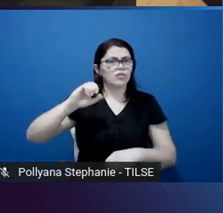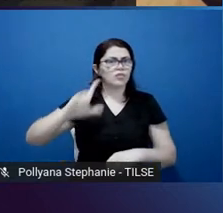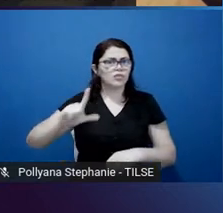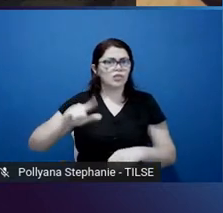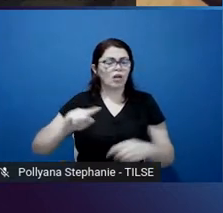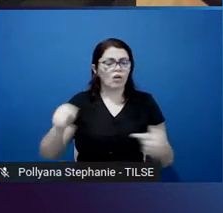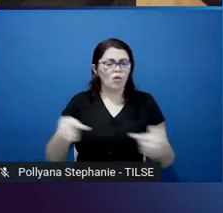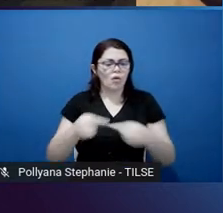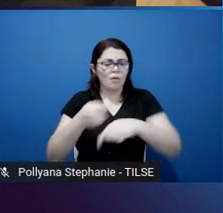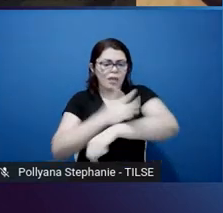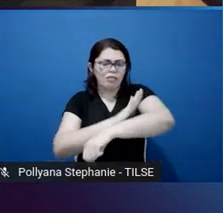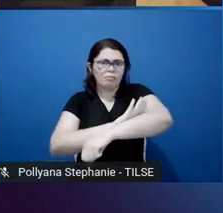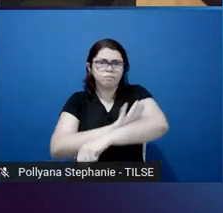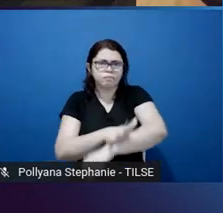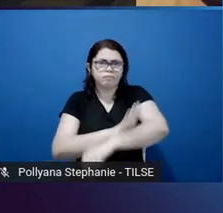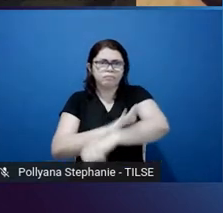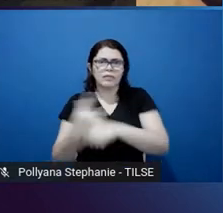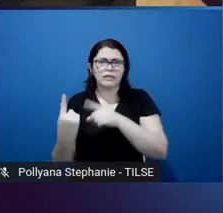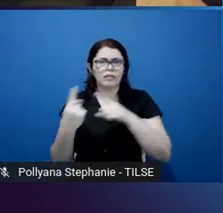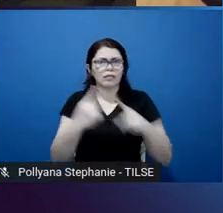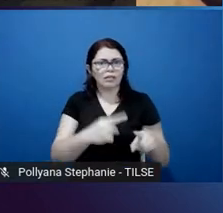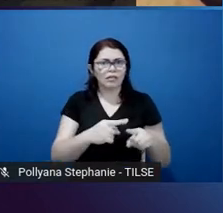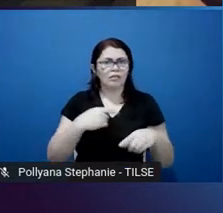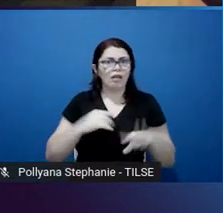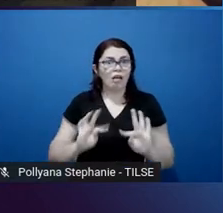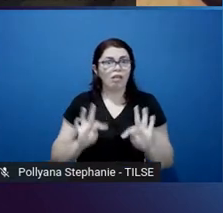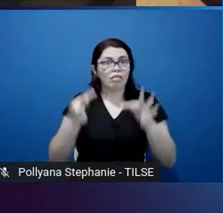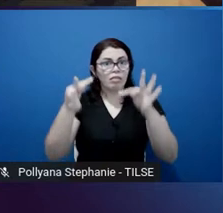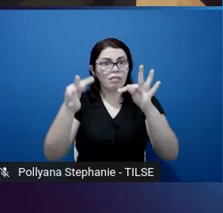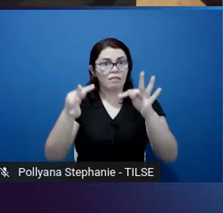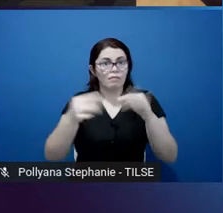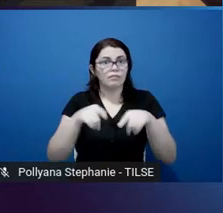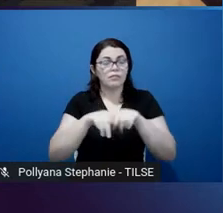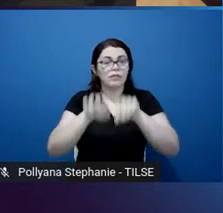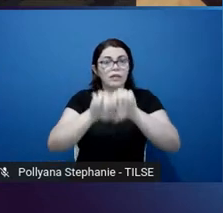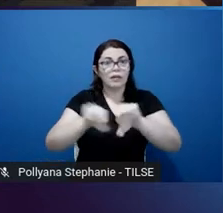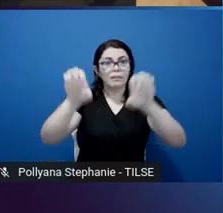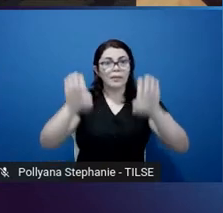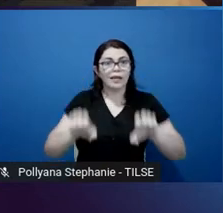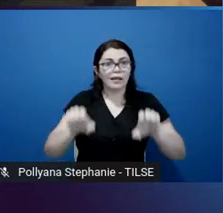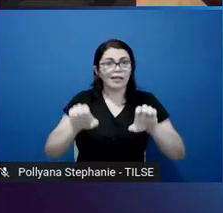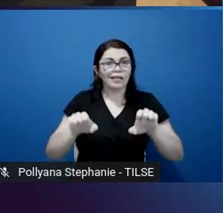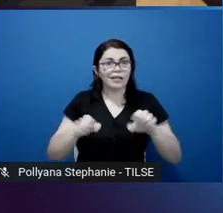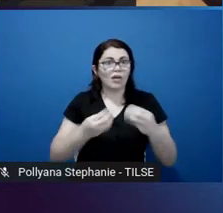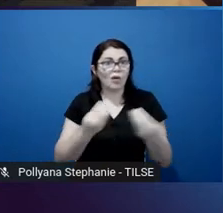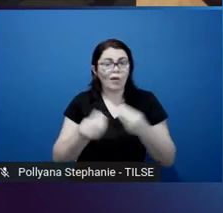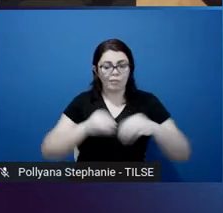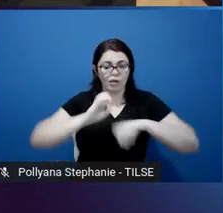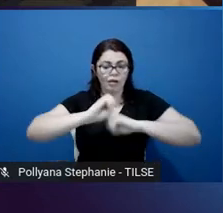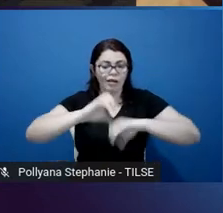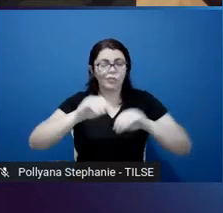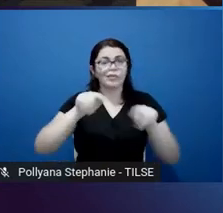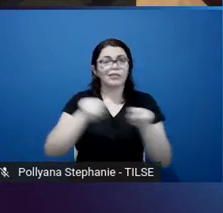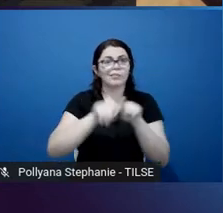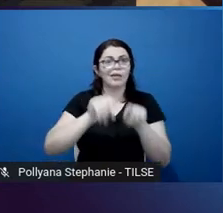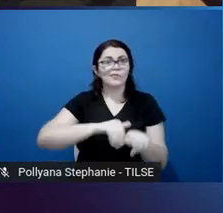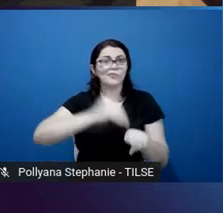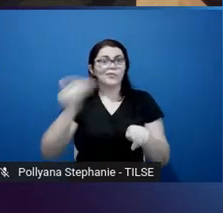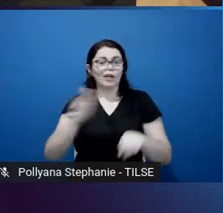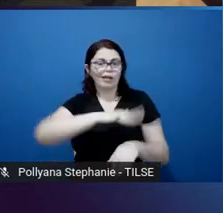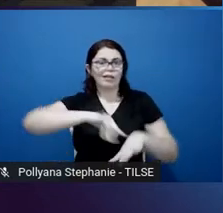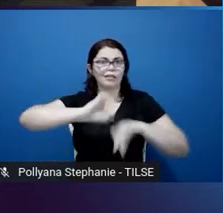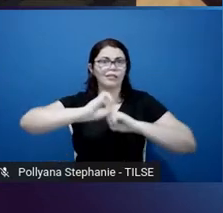work, acknowledging that racist beliefs and structures are pervasive in education and beyond, and we focus